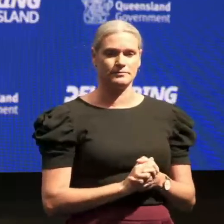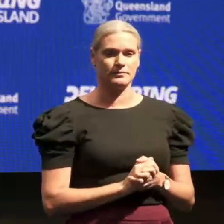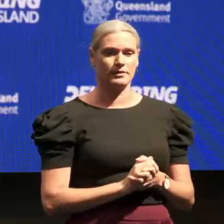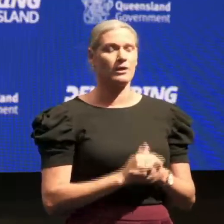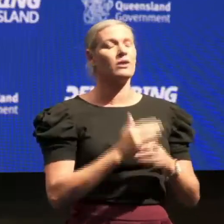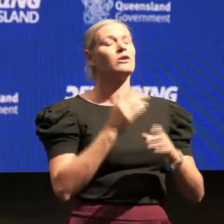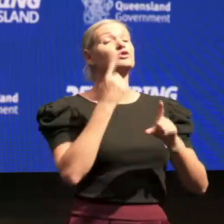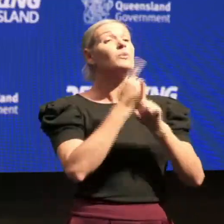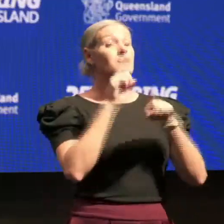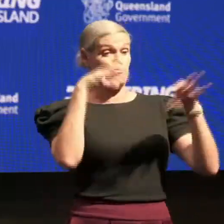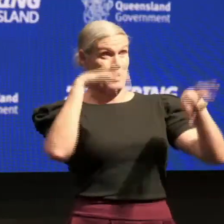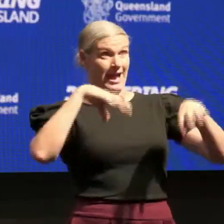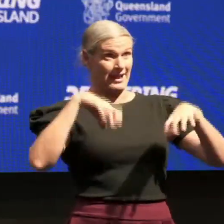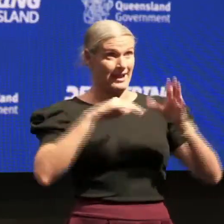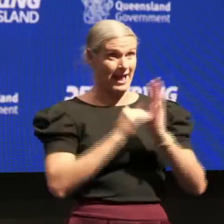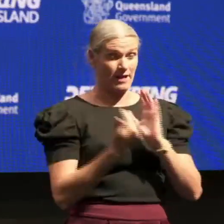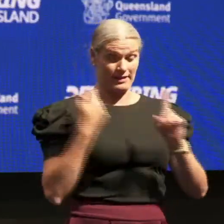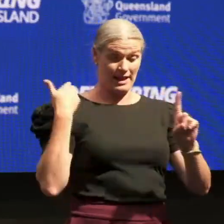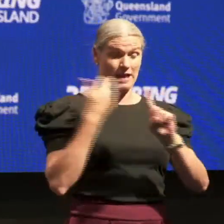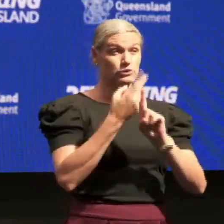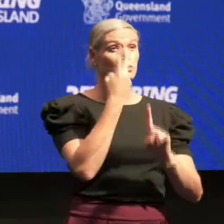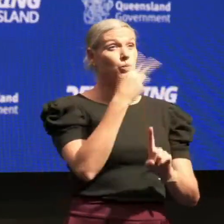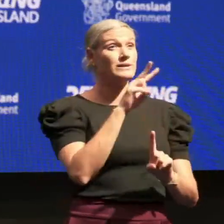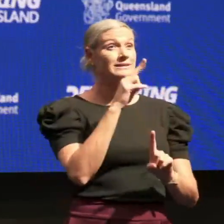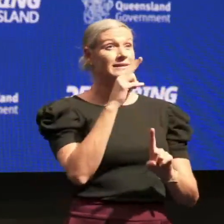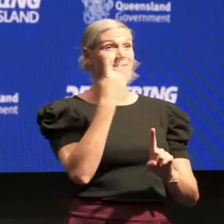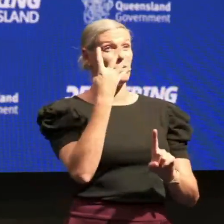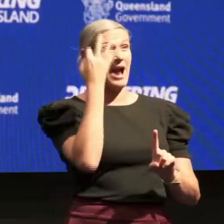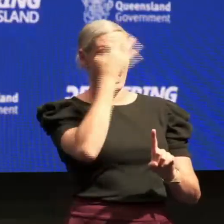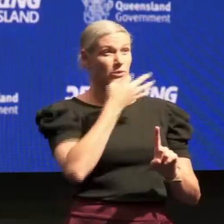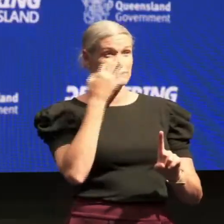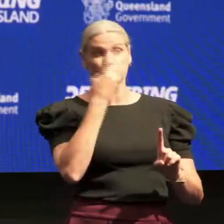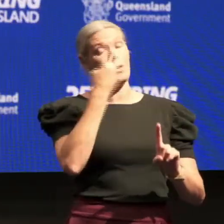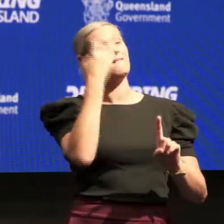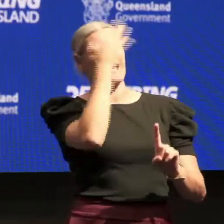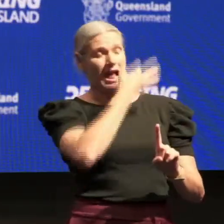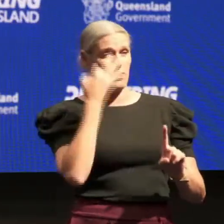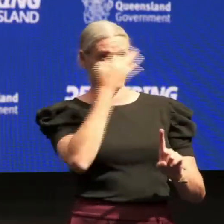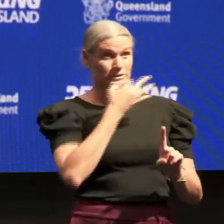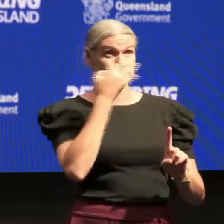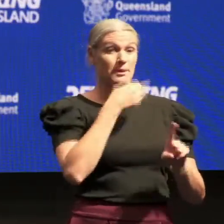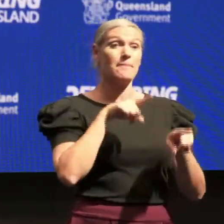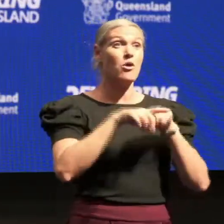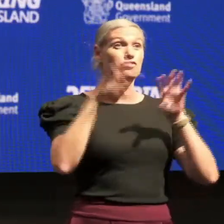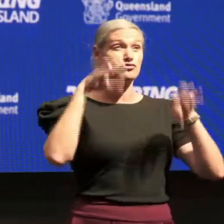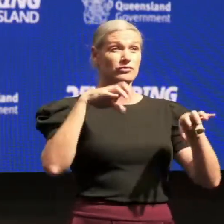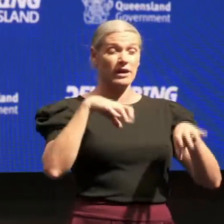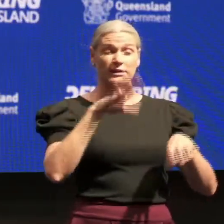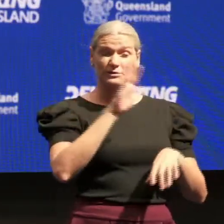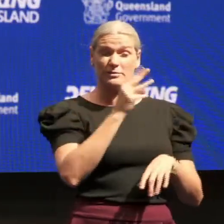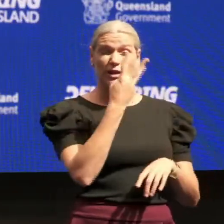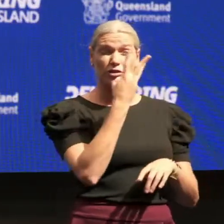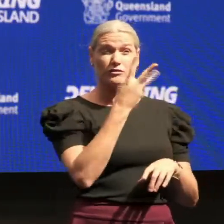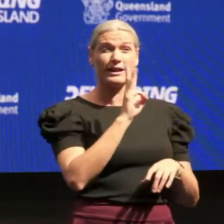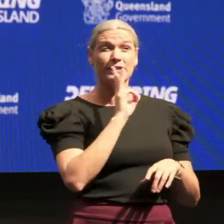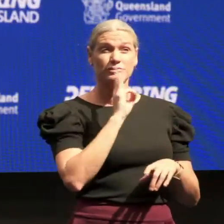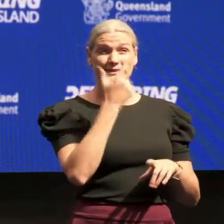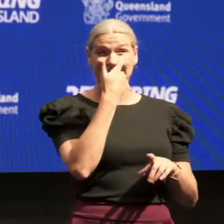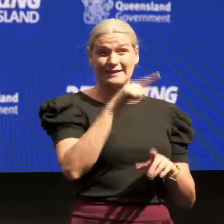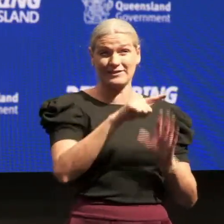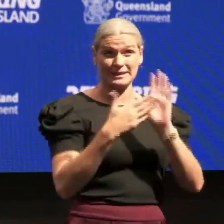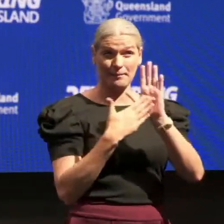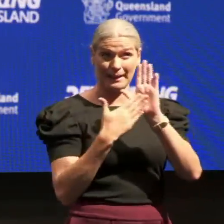In regards to rainfall, in the last 12 hours, the highest rainfall we've seen recorded is around about